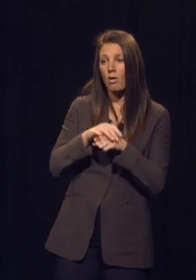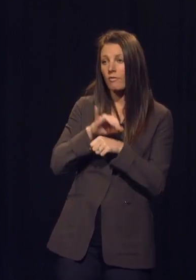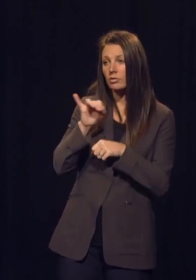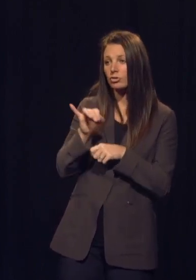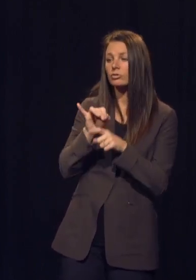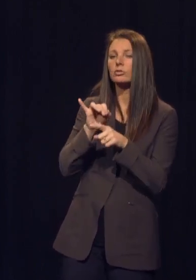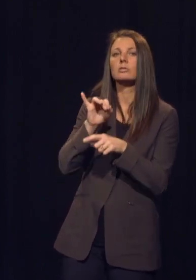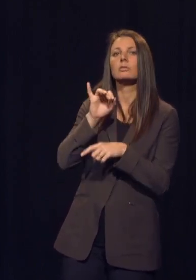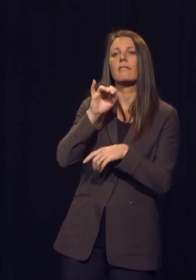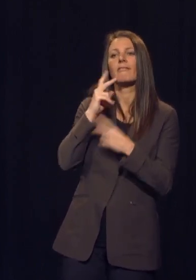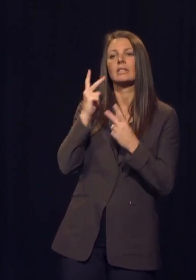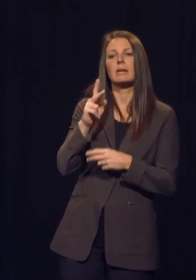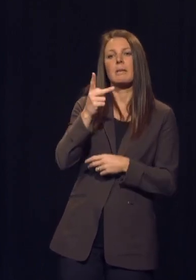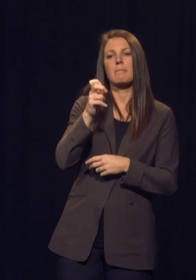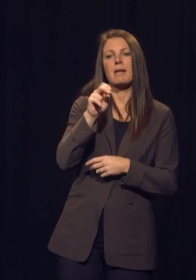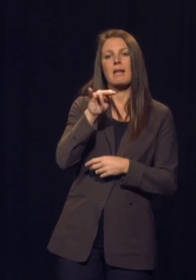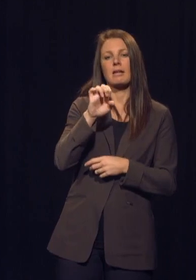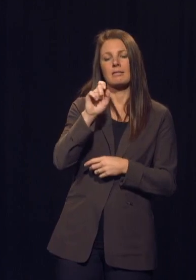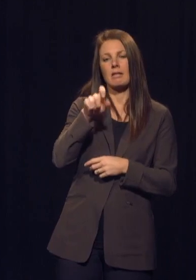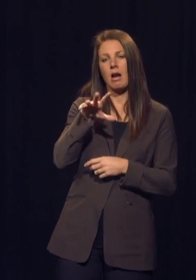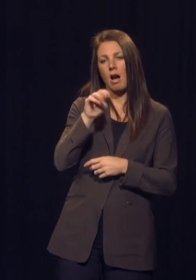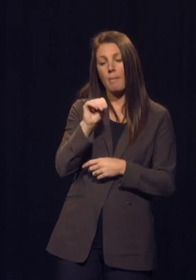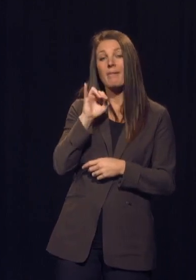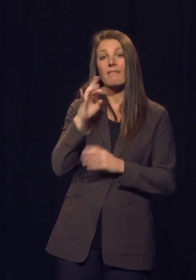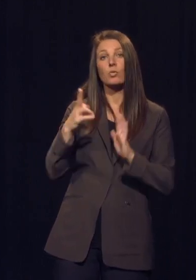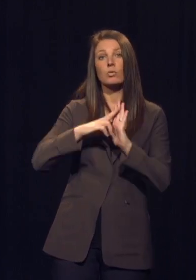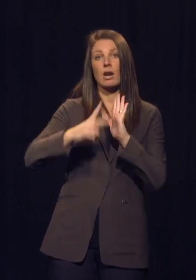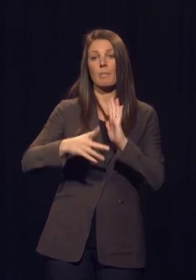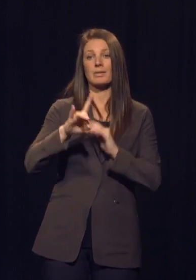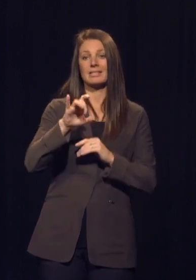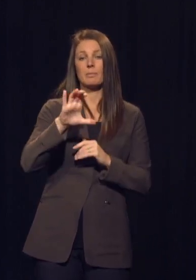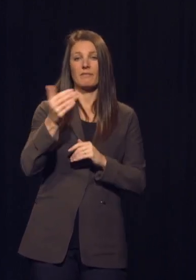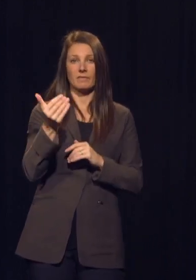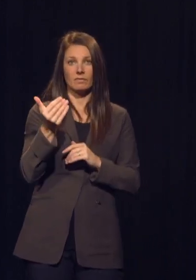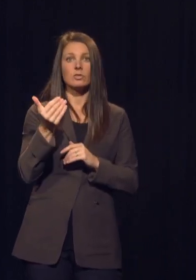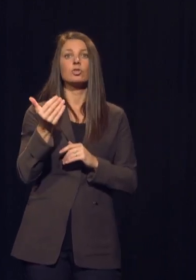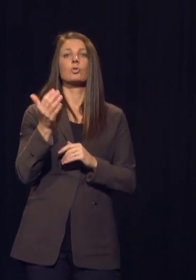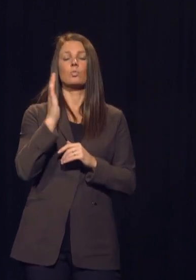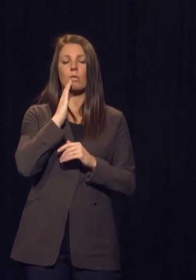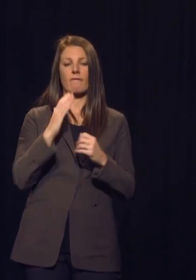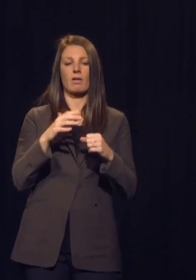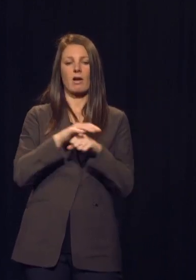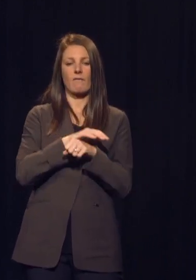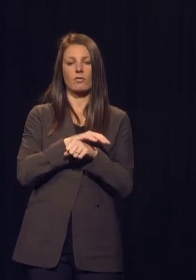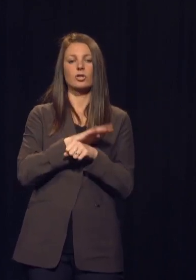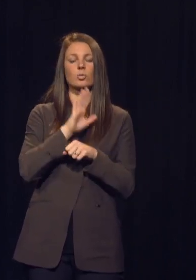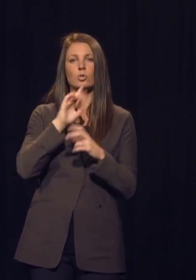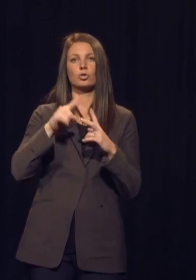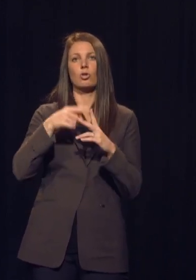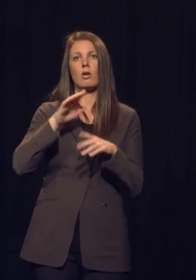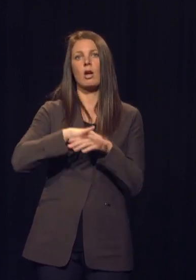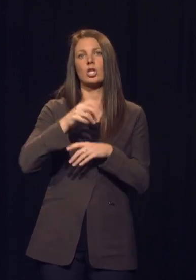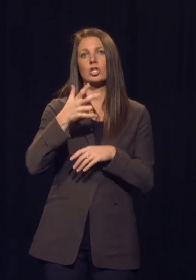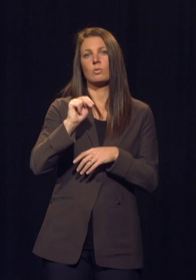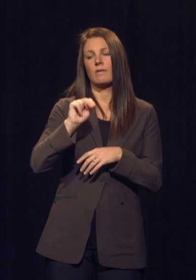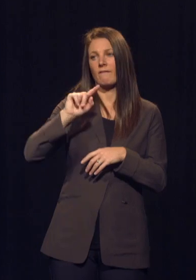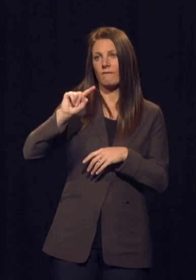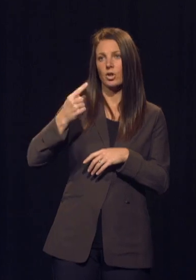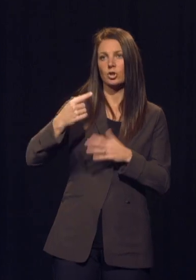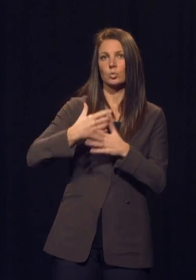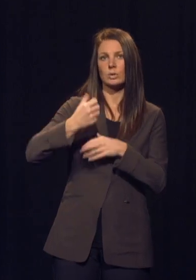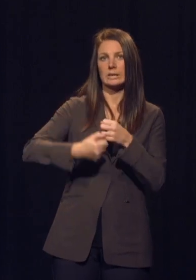Pennie.com, and if you enroll by December 15th, you will have coverage that begins on January 1st, on New Year's